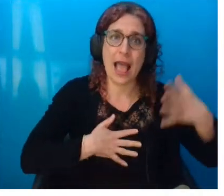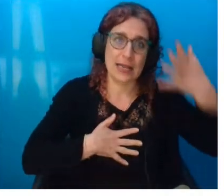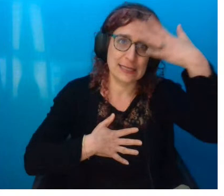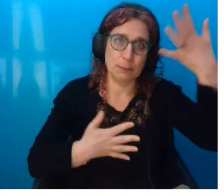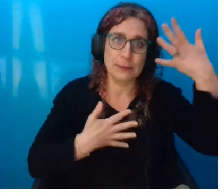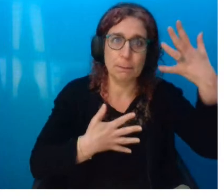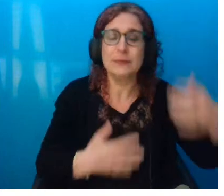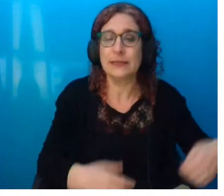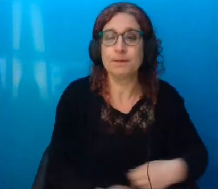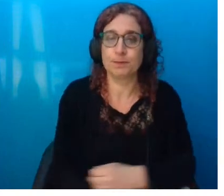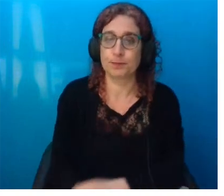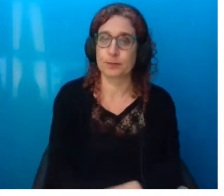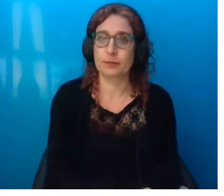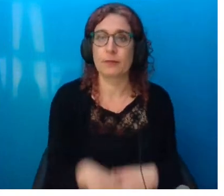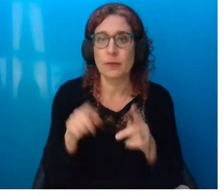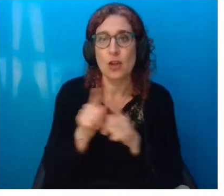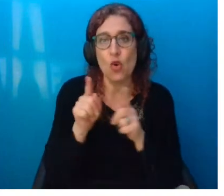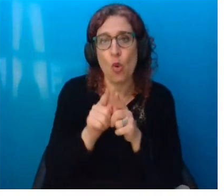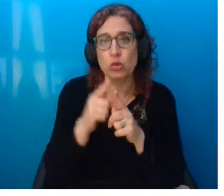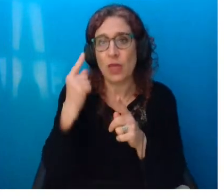option.